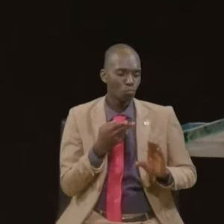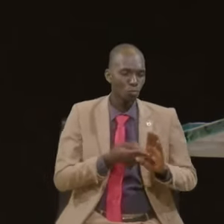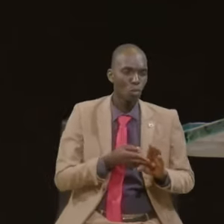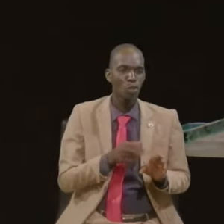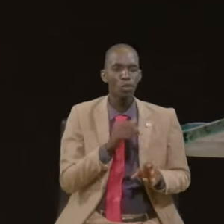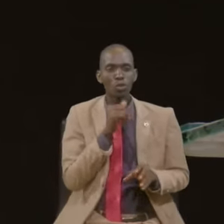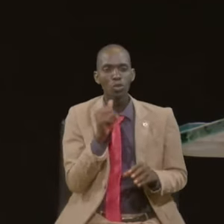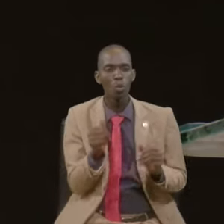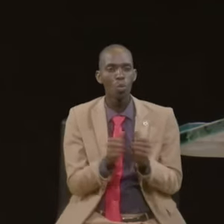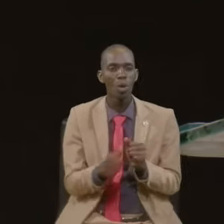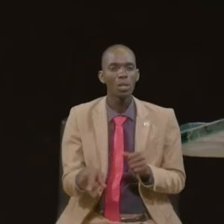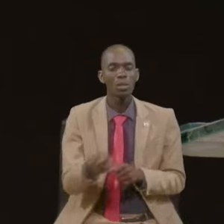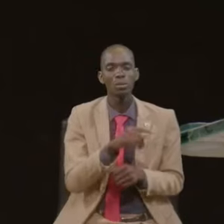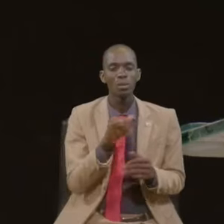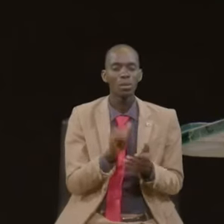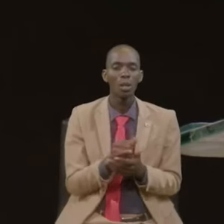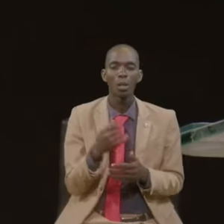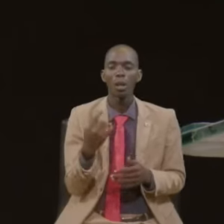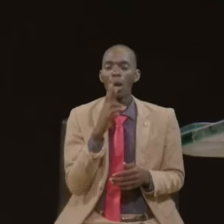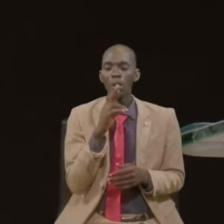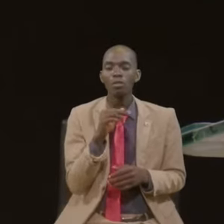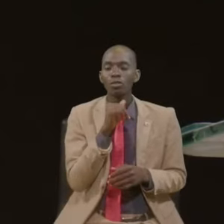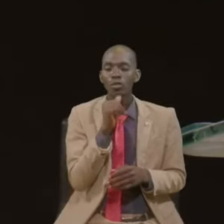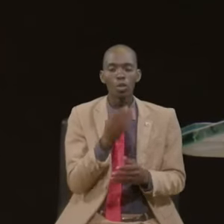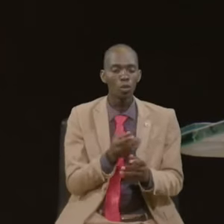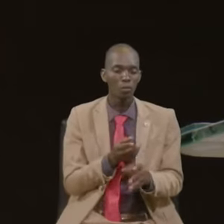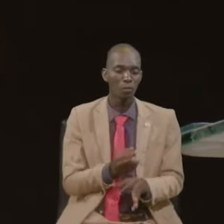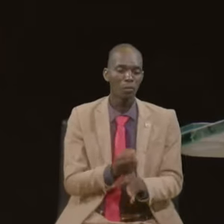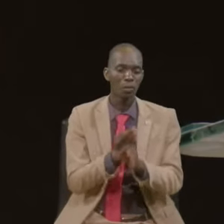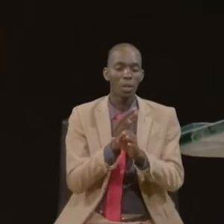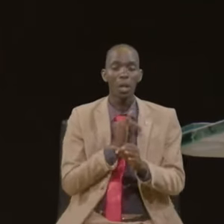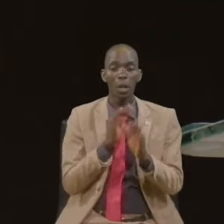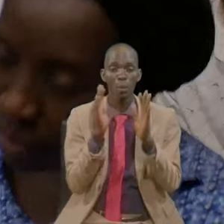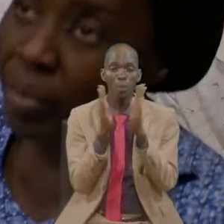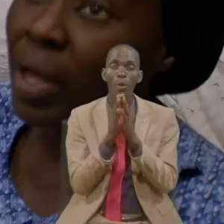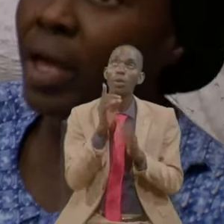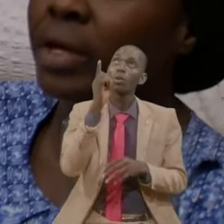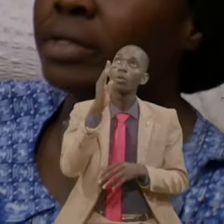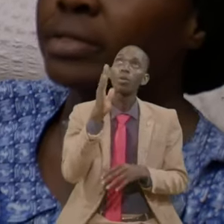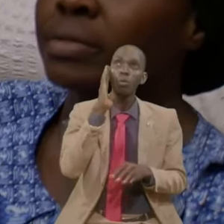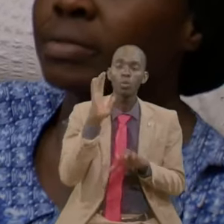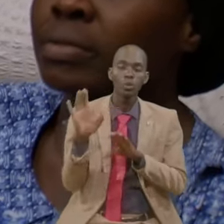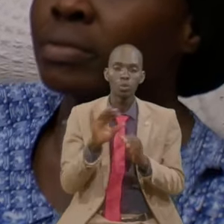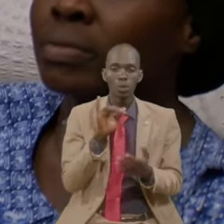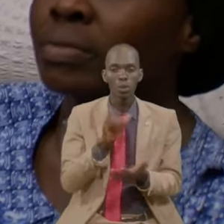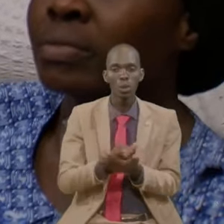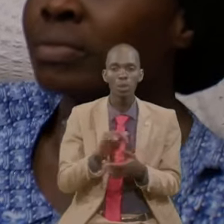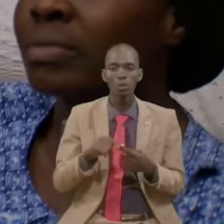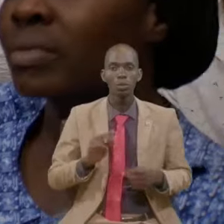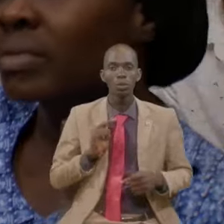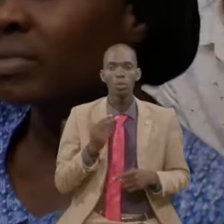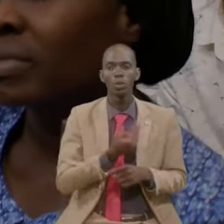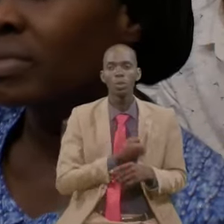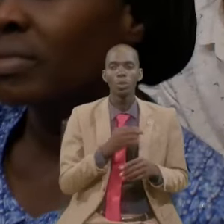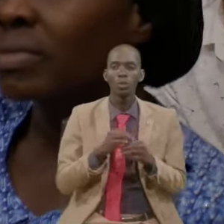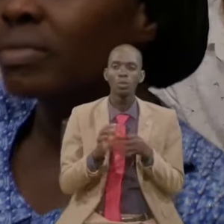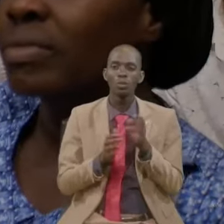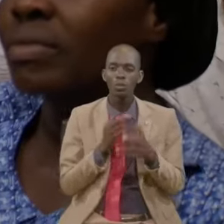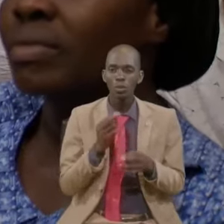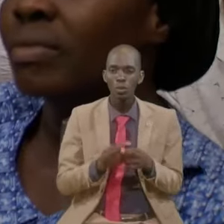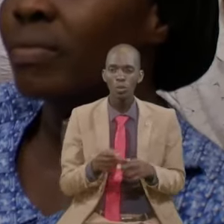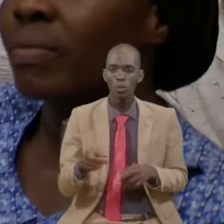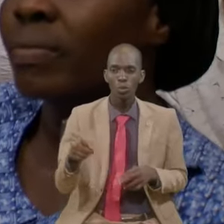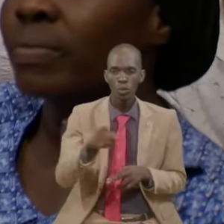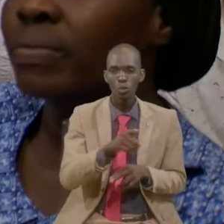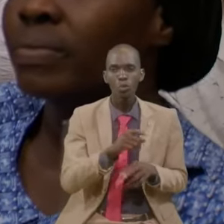are given to change. The Lord do that in us in Jesus' name. Meddle not, meddle not, meddle